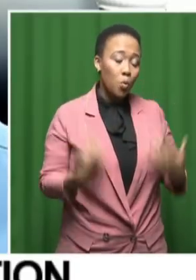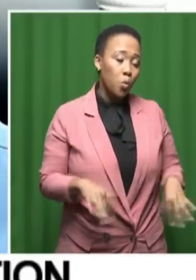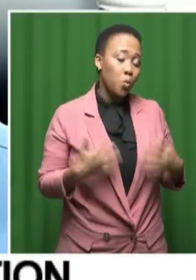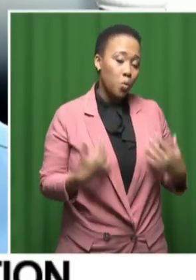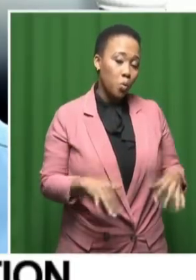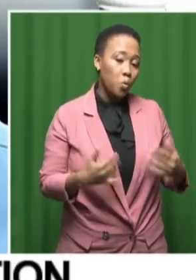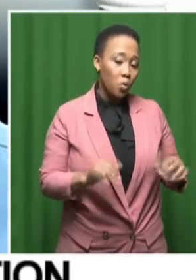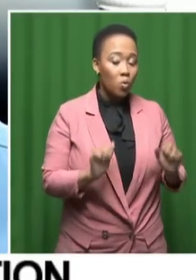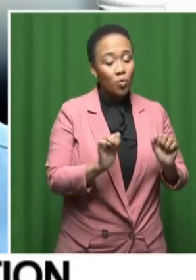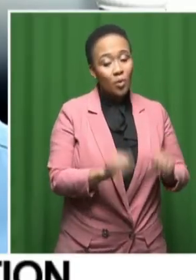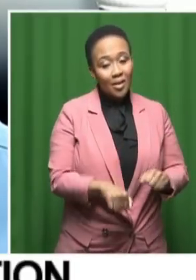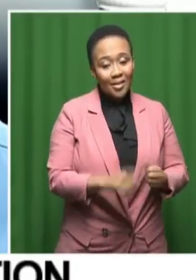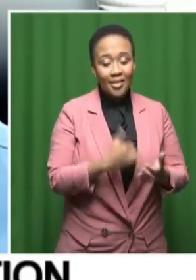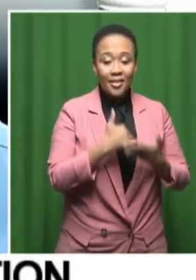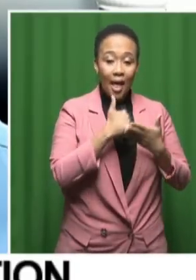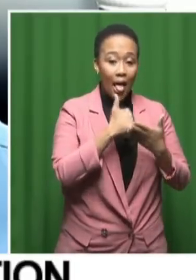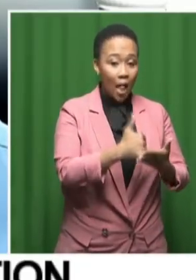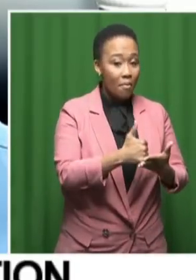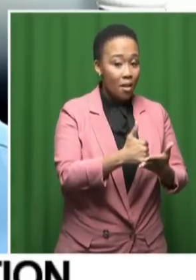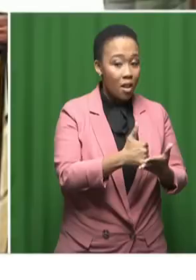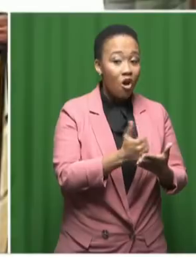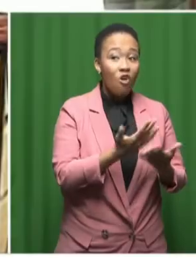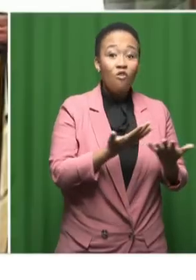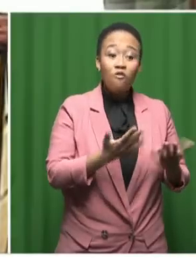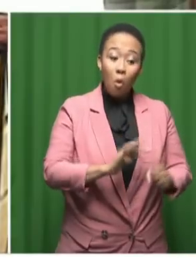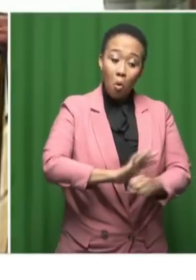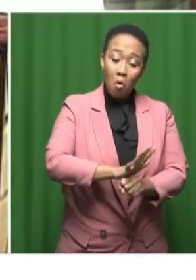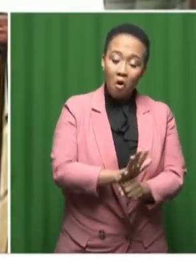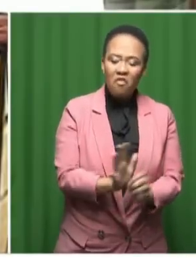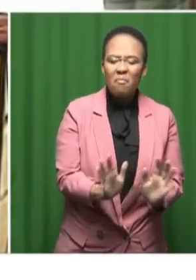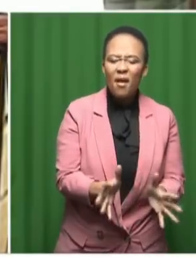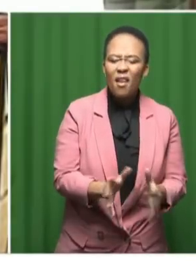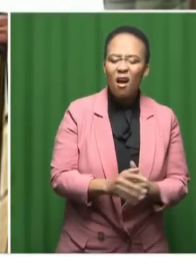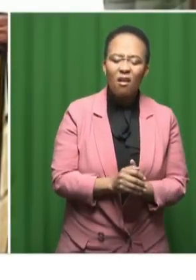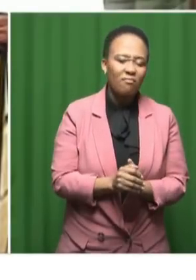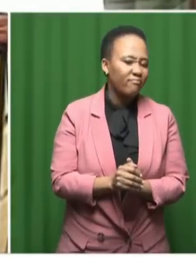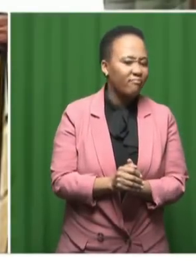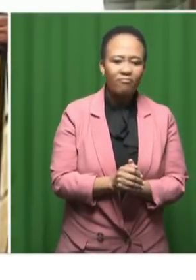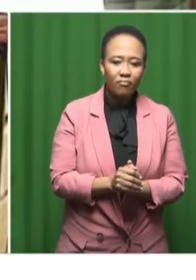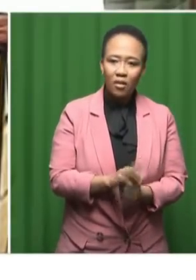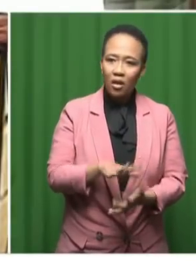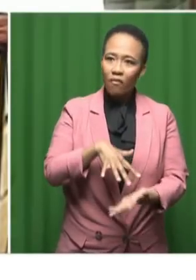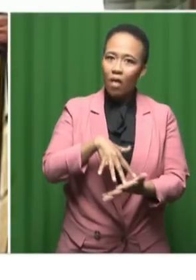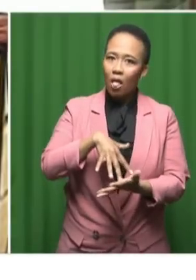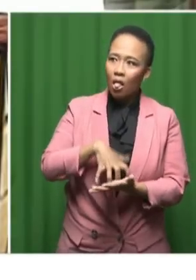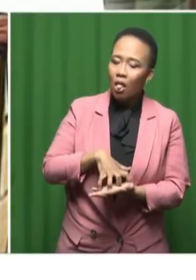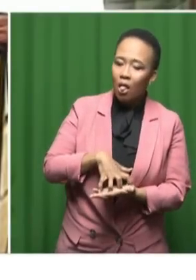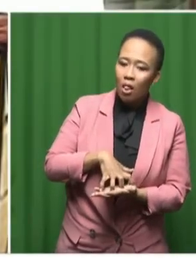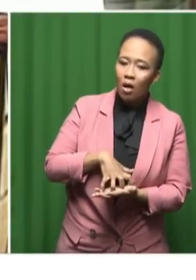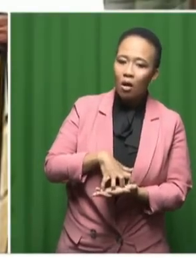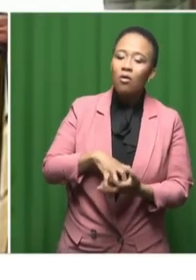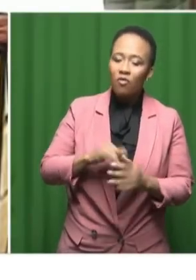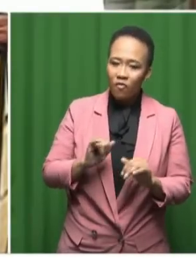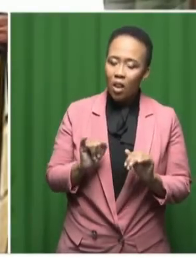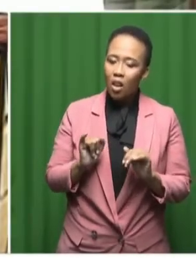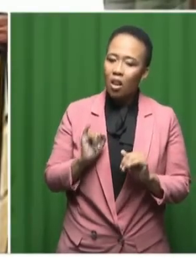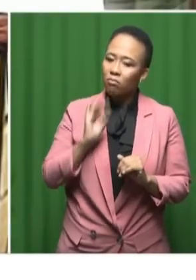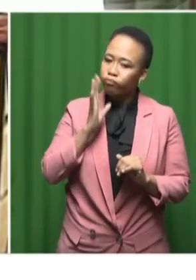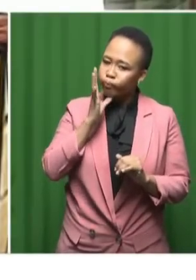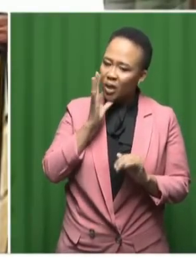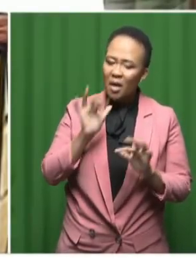in every instance, not only just for COVID-19. If you are old and you're vulnerable and you find yourself in a crowded